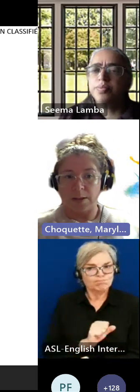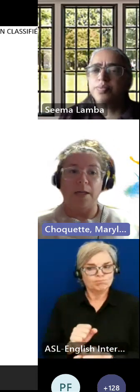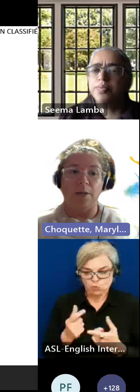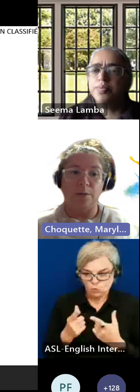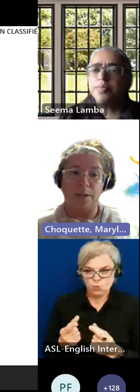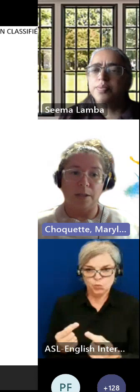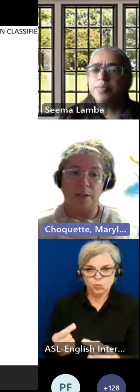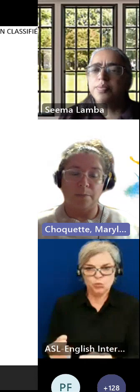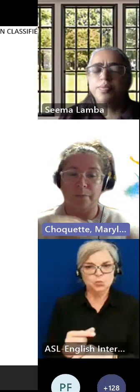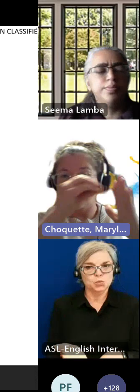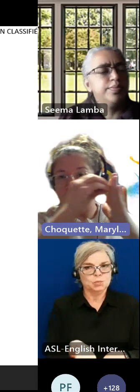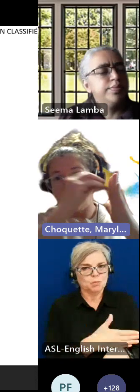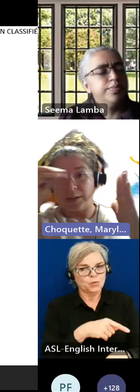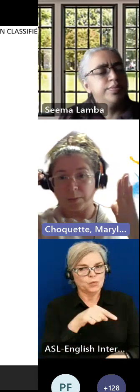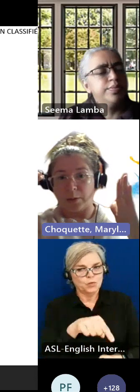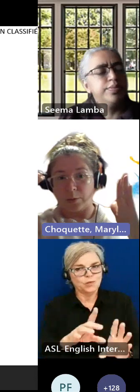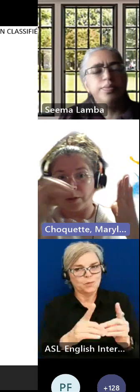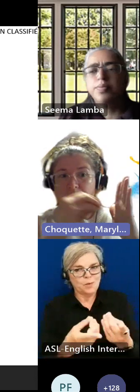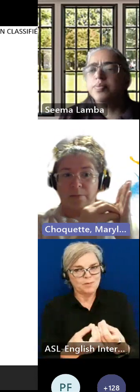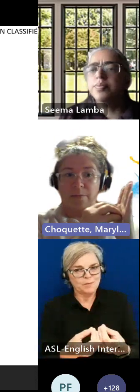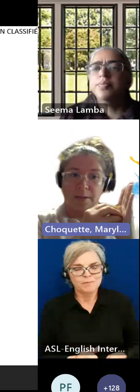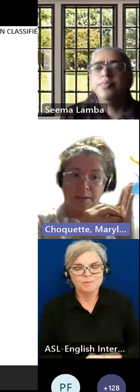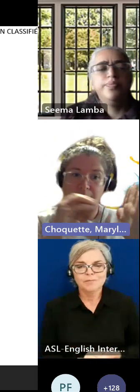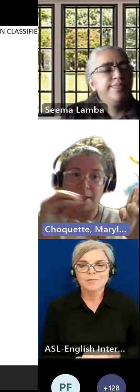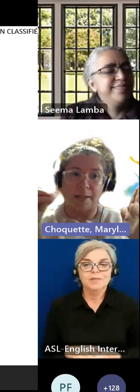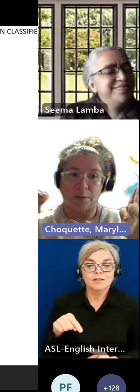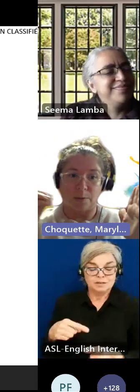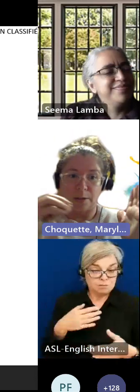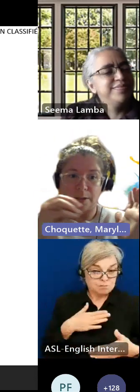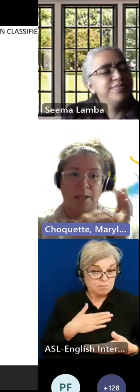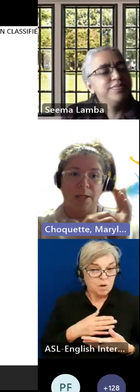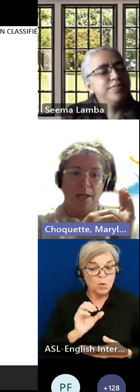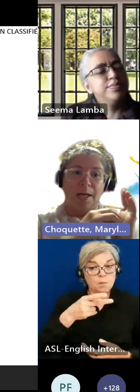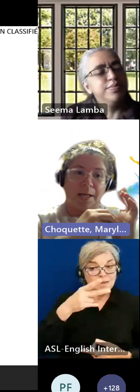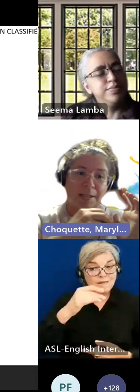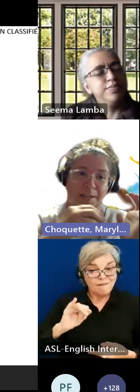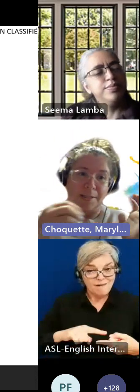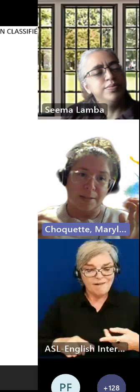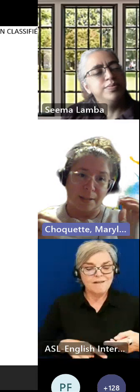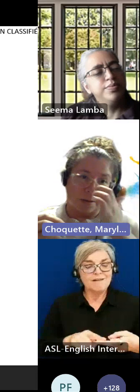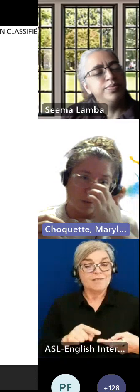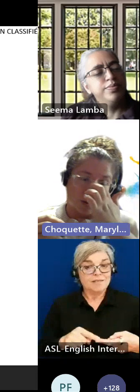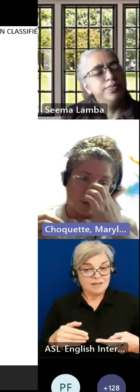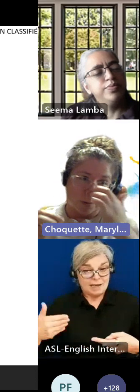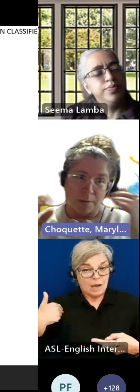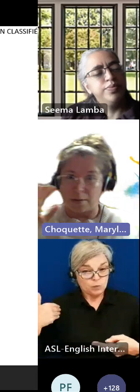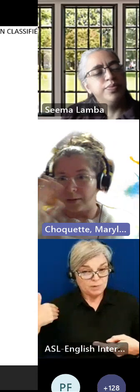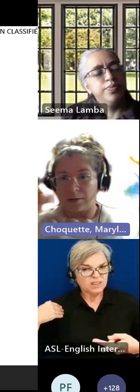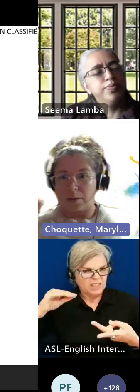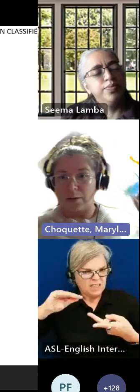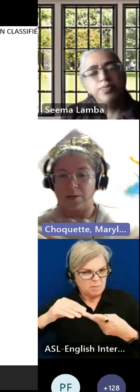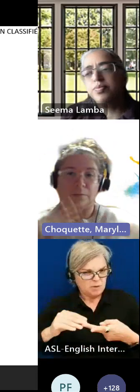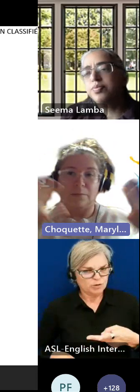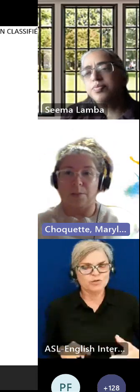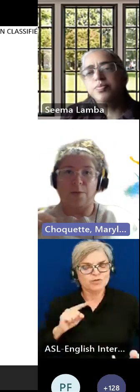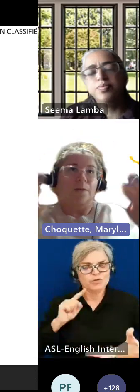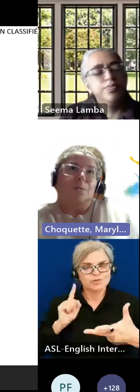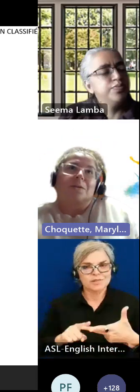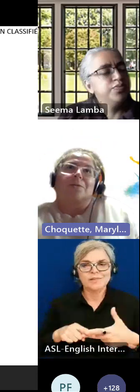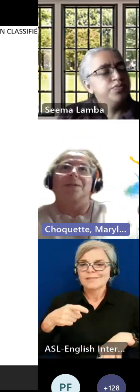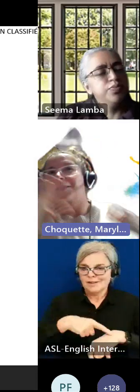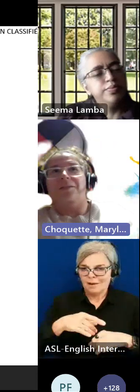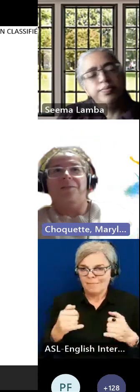departments, including, so this is my OPI, this is the accountability, and this is the timeline. So it's not like, okay,